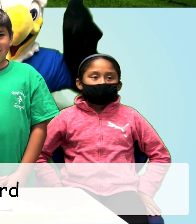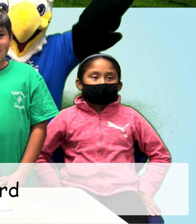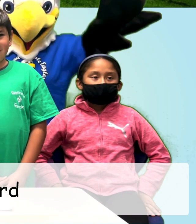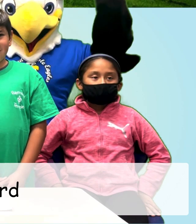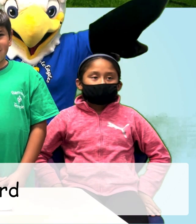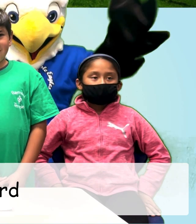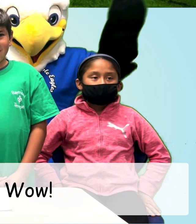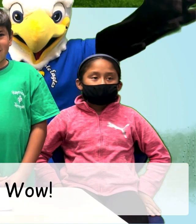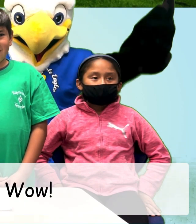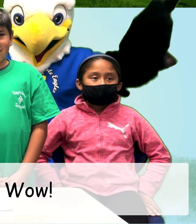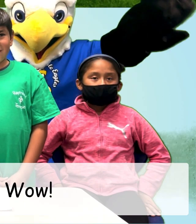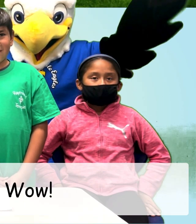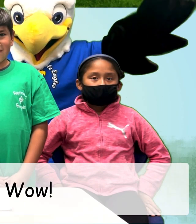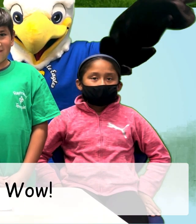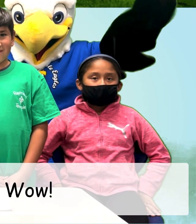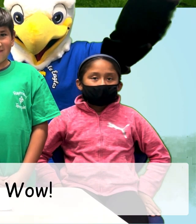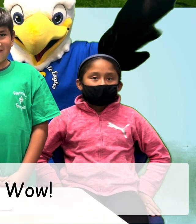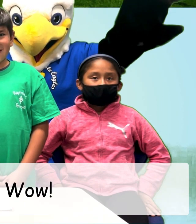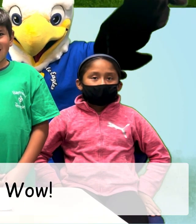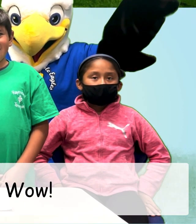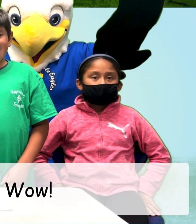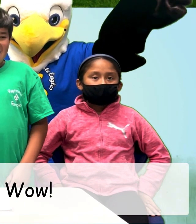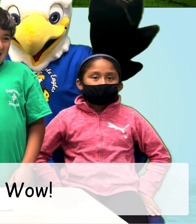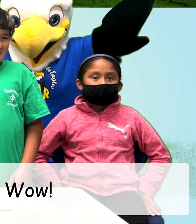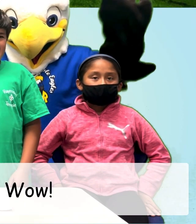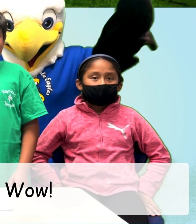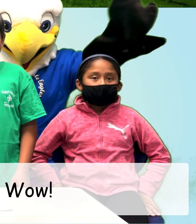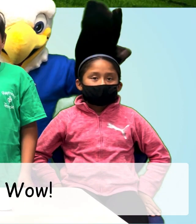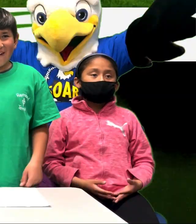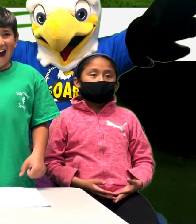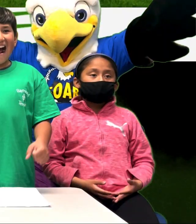Ribbon Award for the state of California.